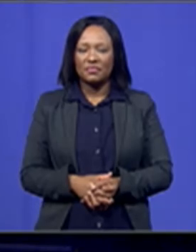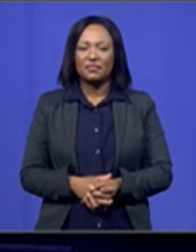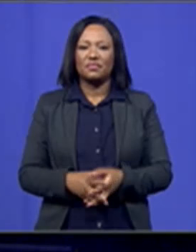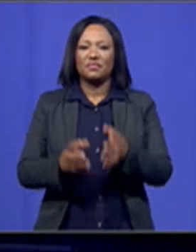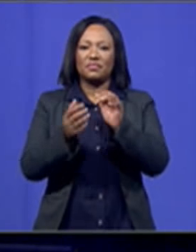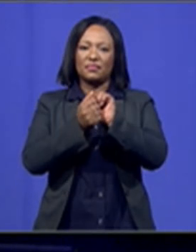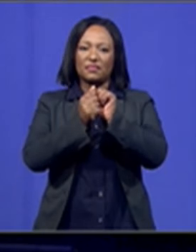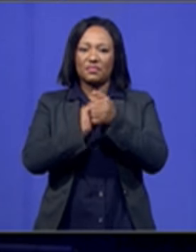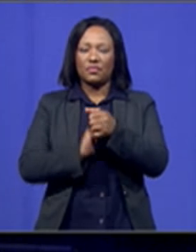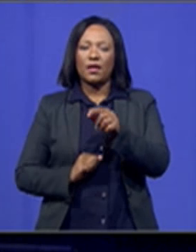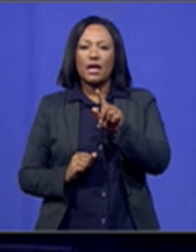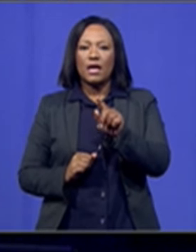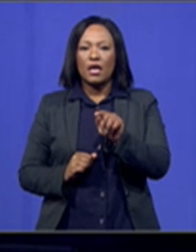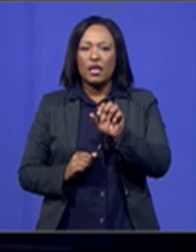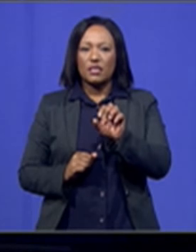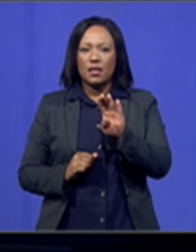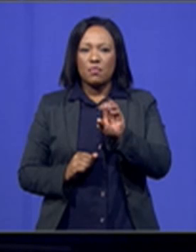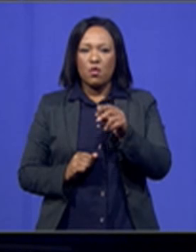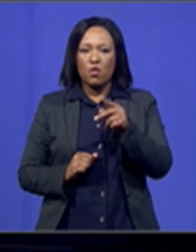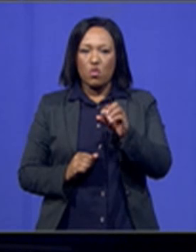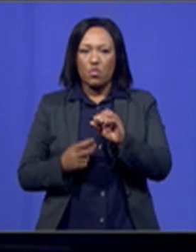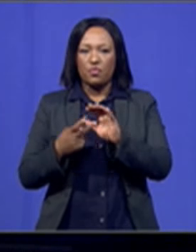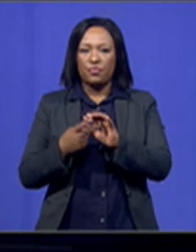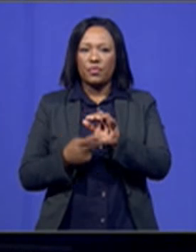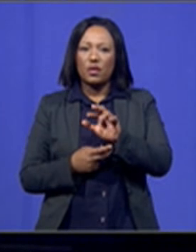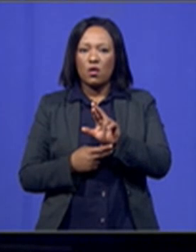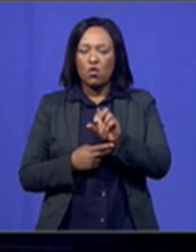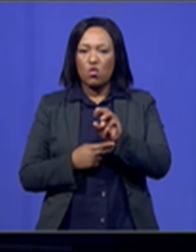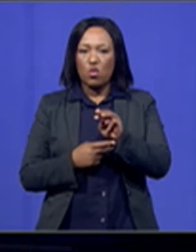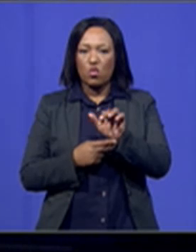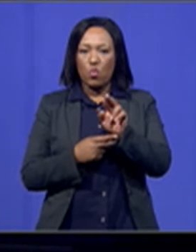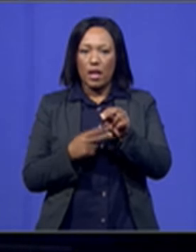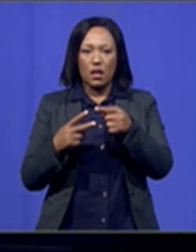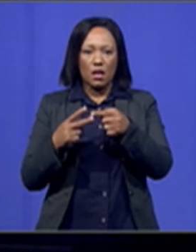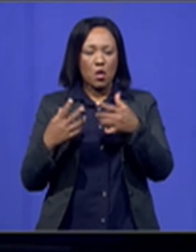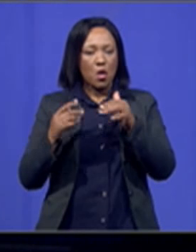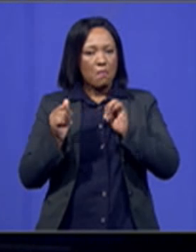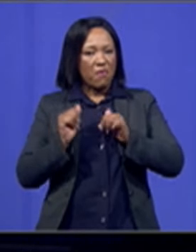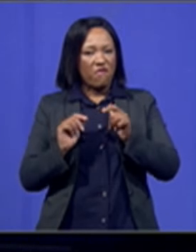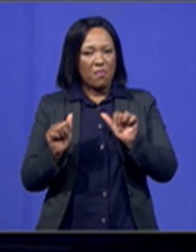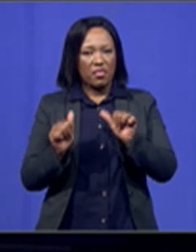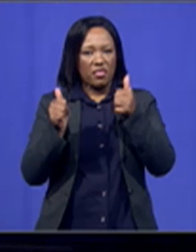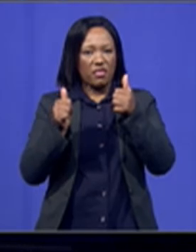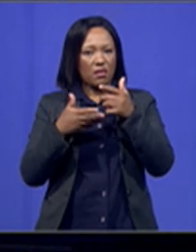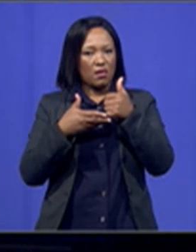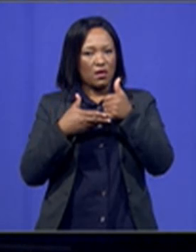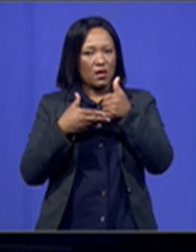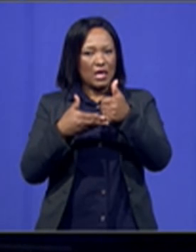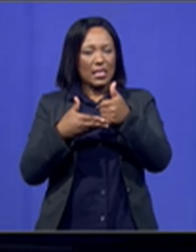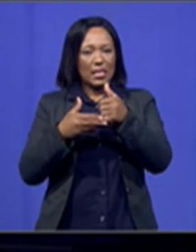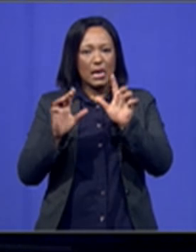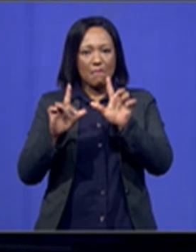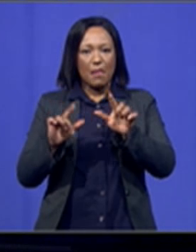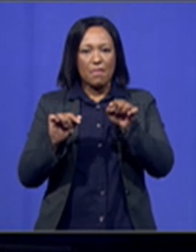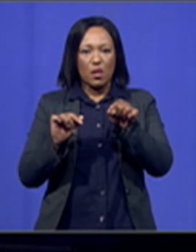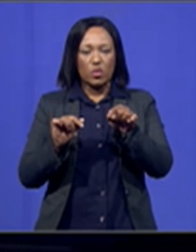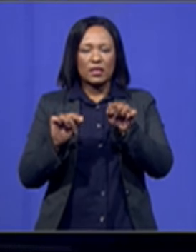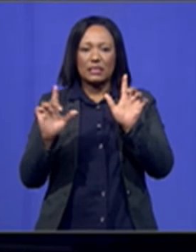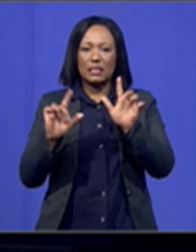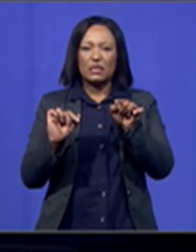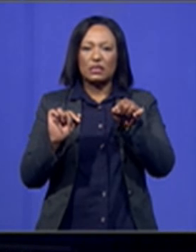Dipapading re fumana hore Teboho Mokoena le Ronwell Williams ba ipabotse ka makgabane ho thusa sehlopha sa Mamelodi Sundowns ho